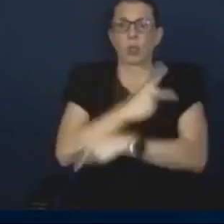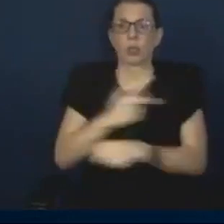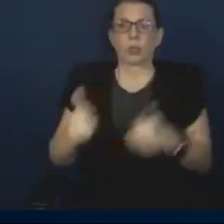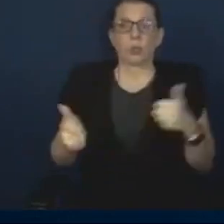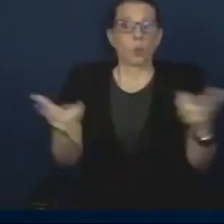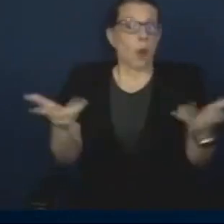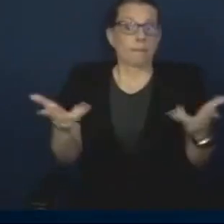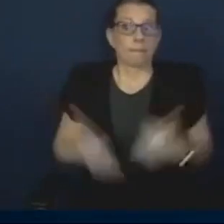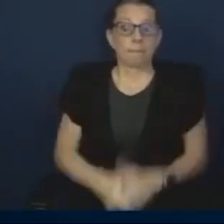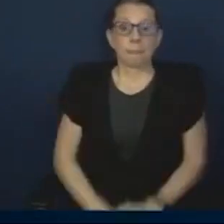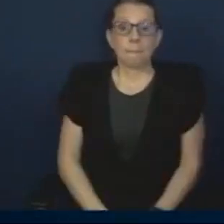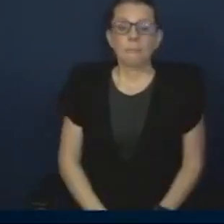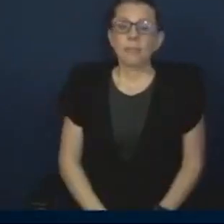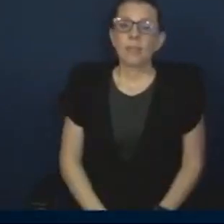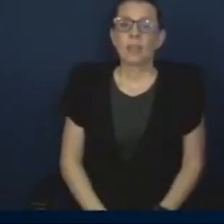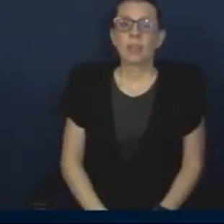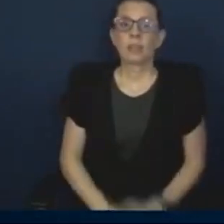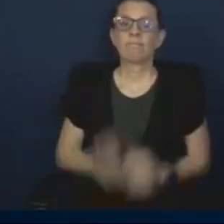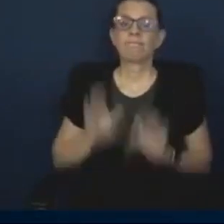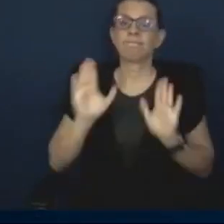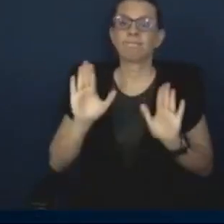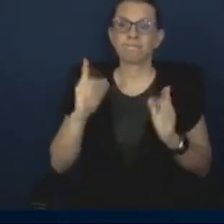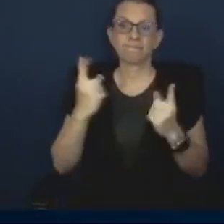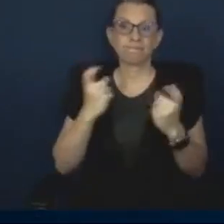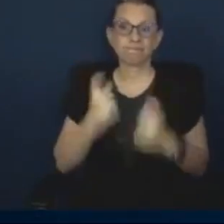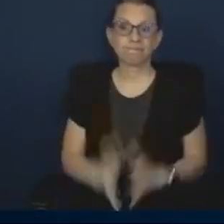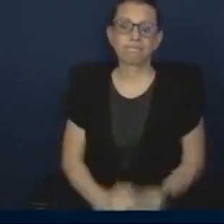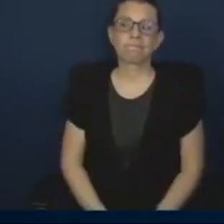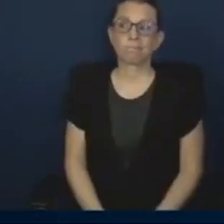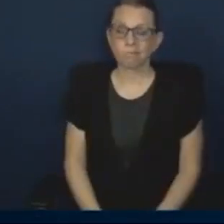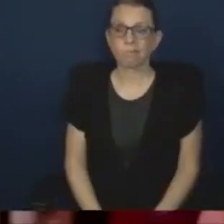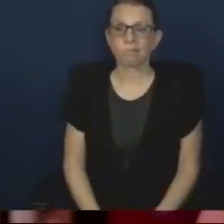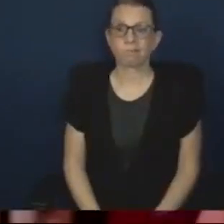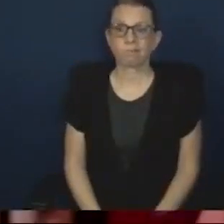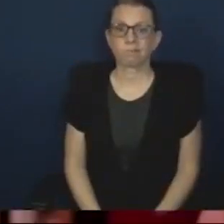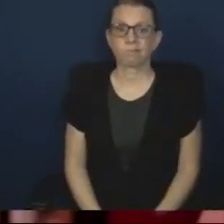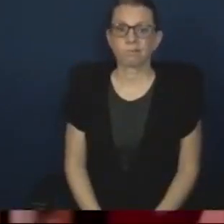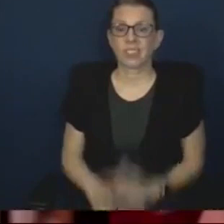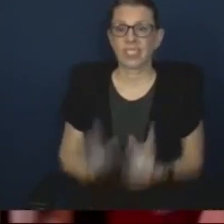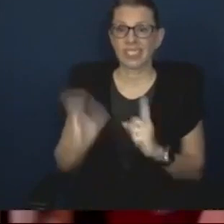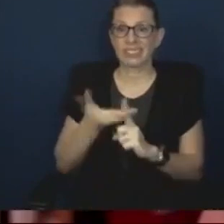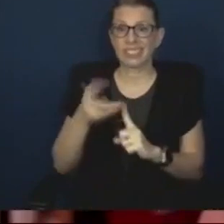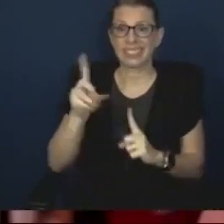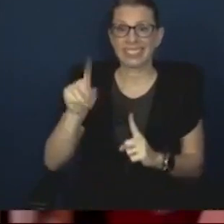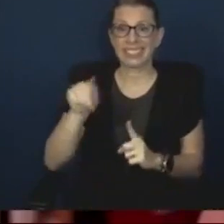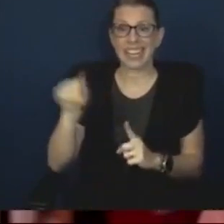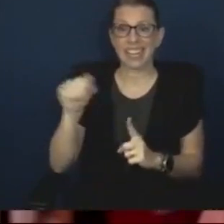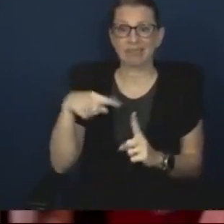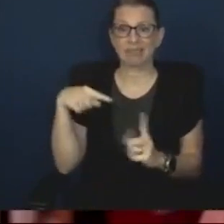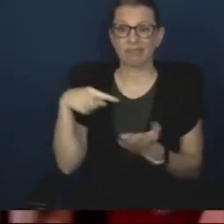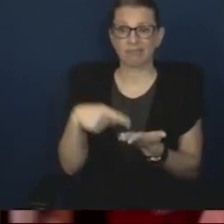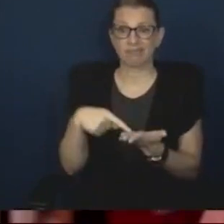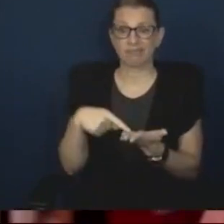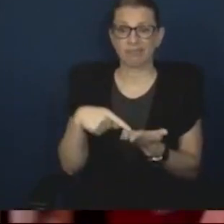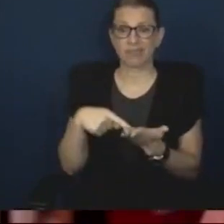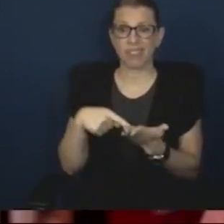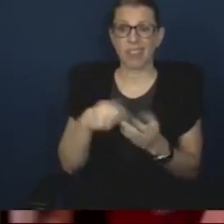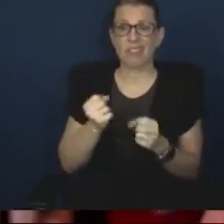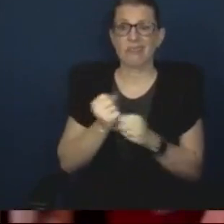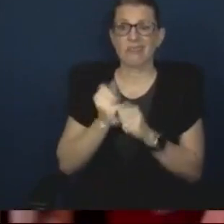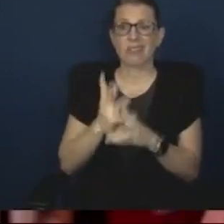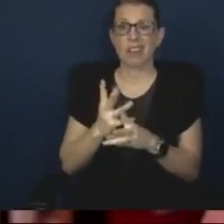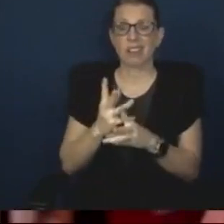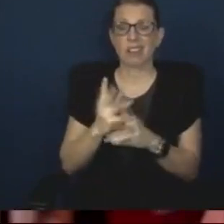Well, that's a great question. And I don't see any convincing data that say it causes more serious